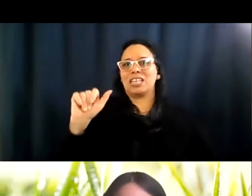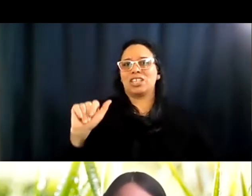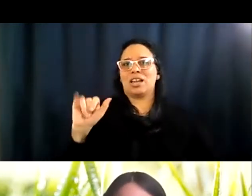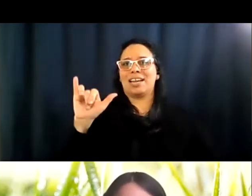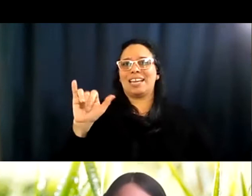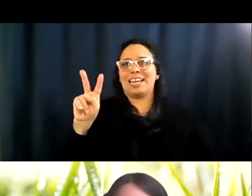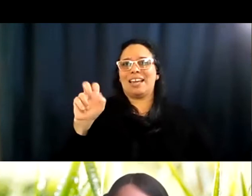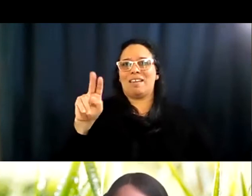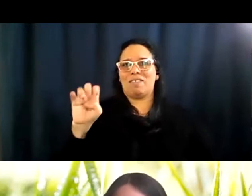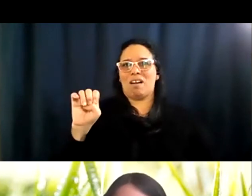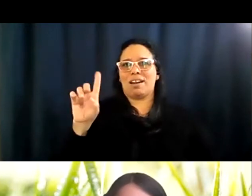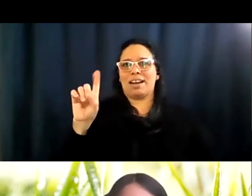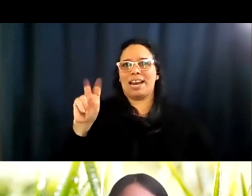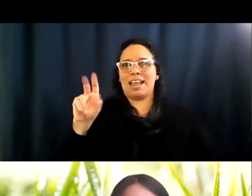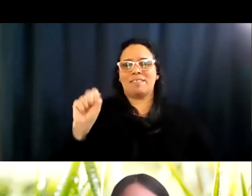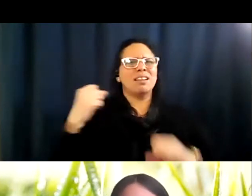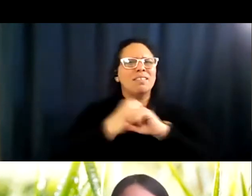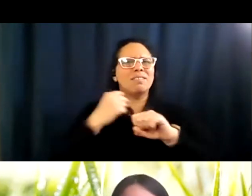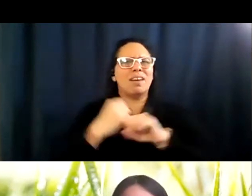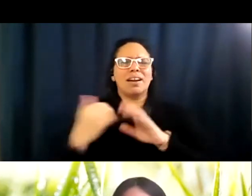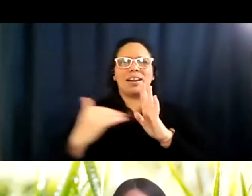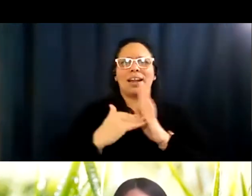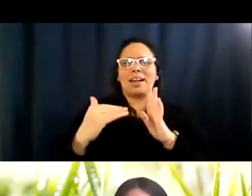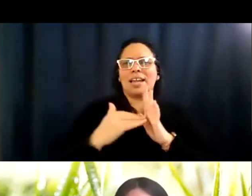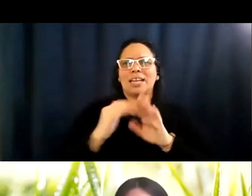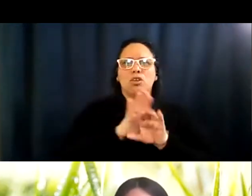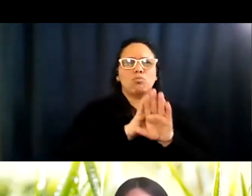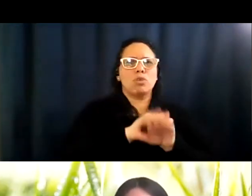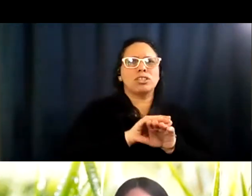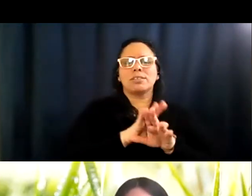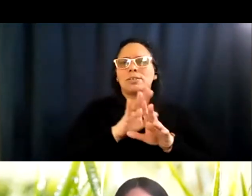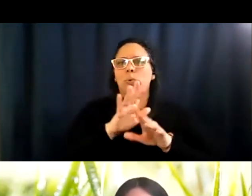fight against depression and the many forms that it can be found around the globe.